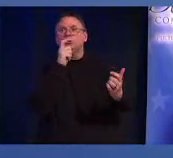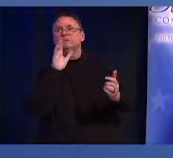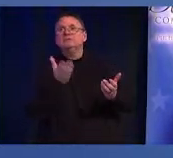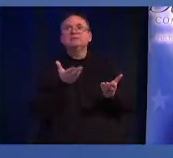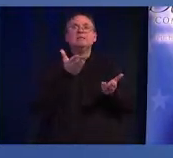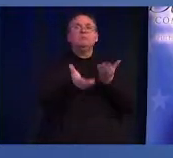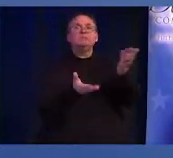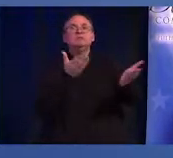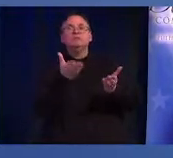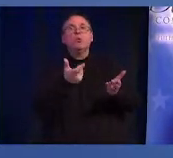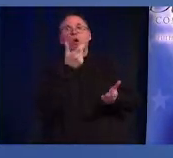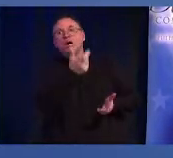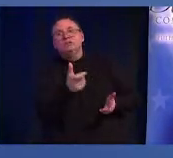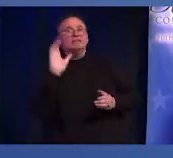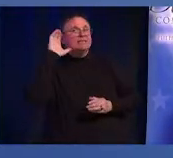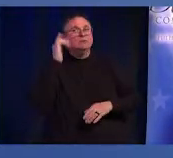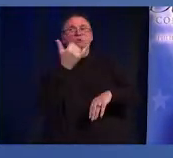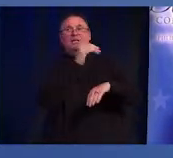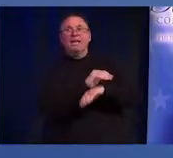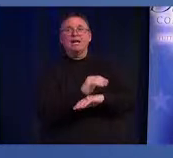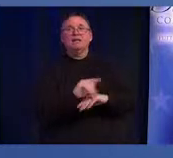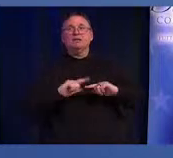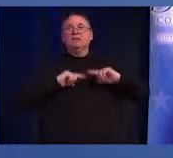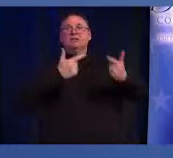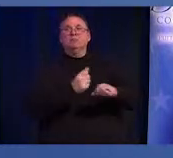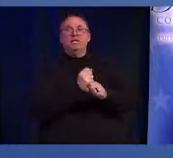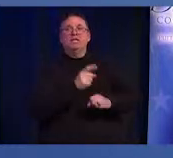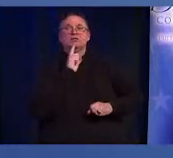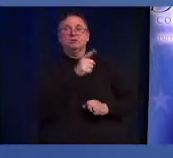watching and listening. Now it's your turn to make your choice and